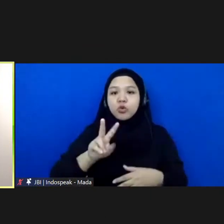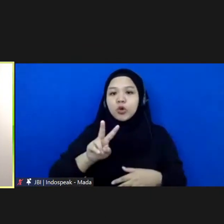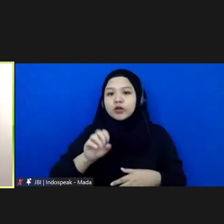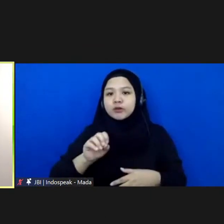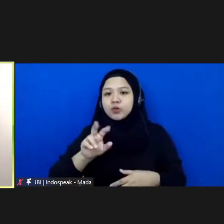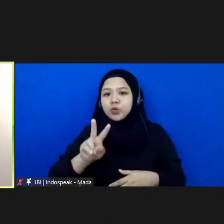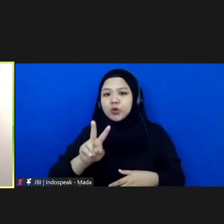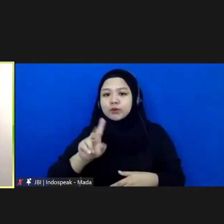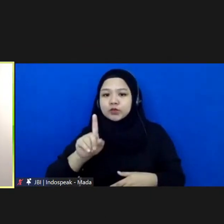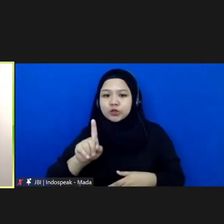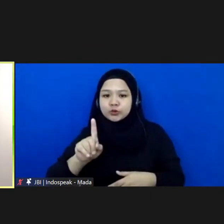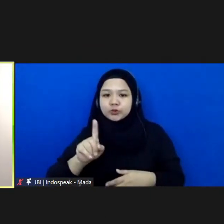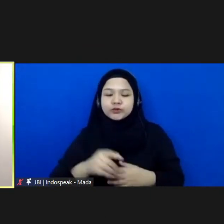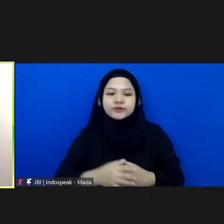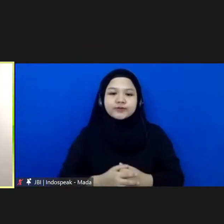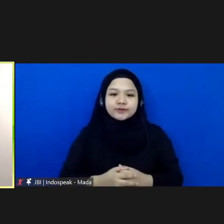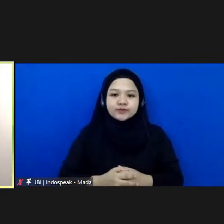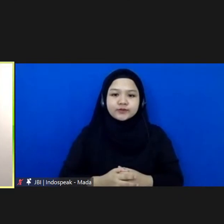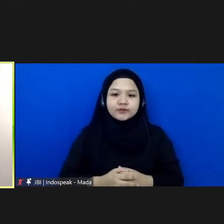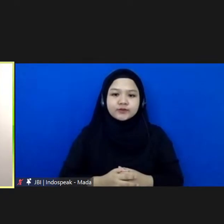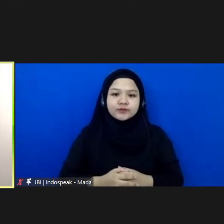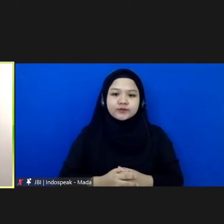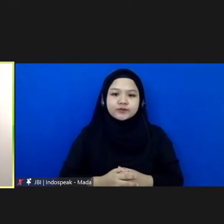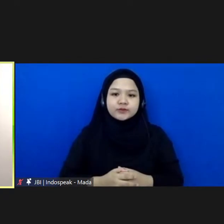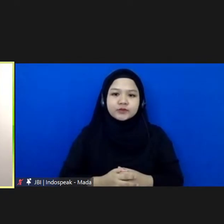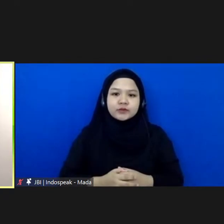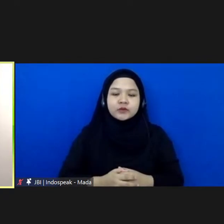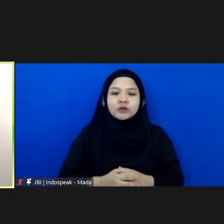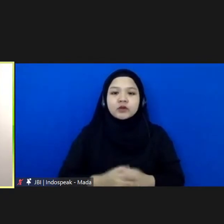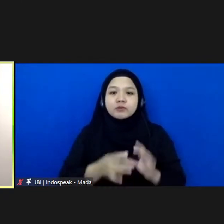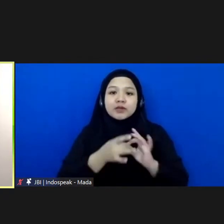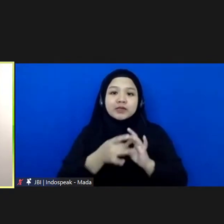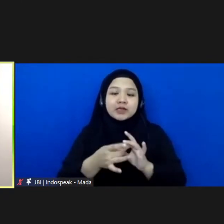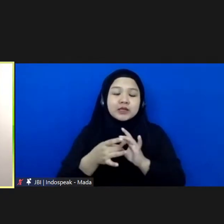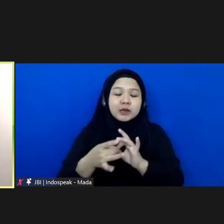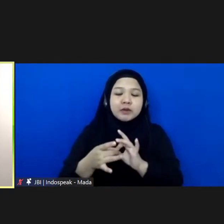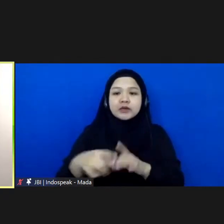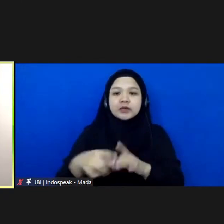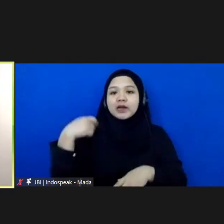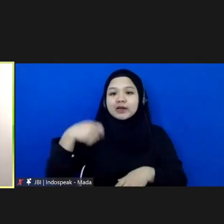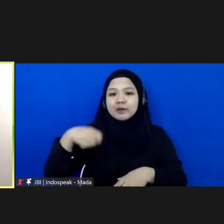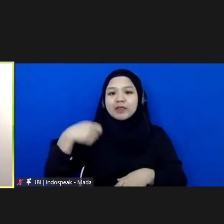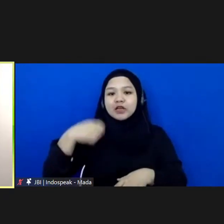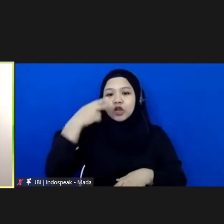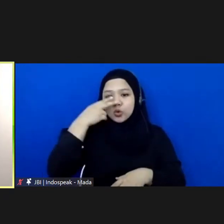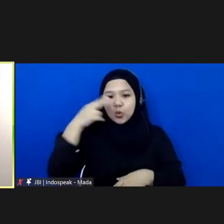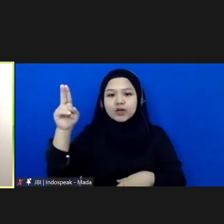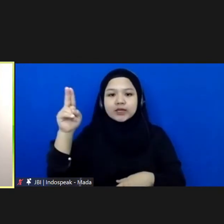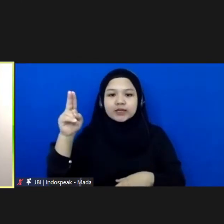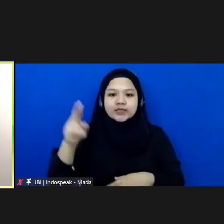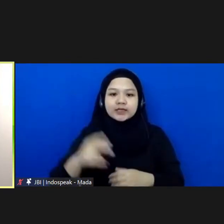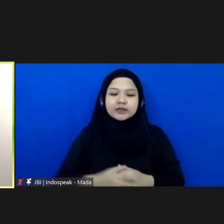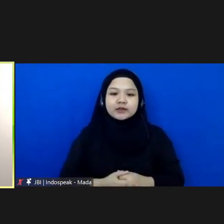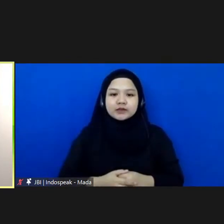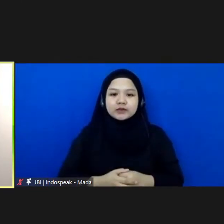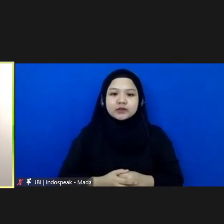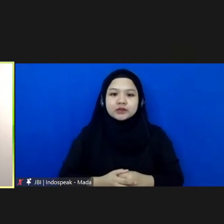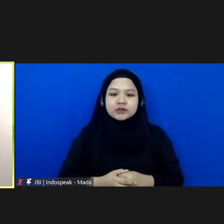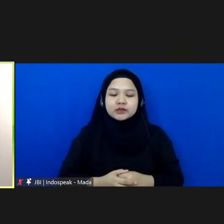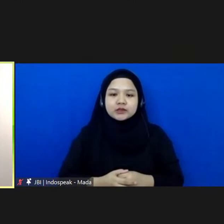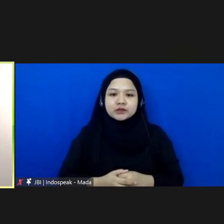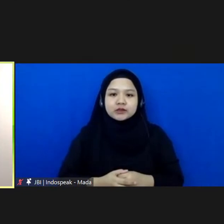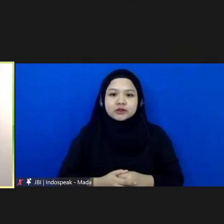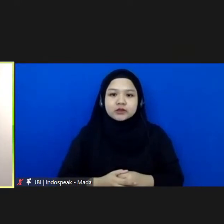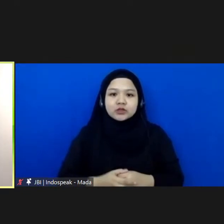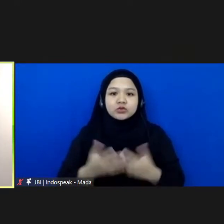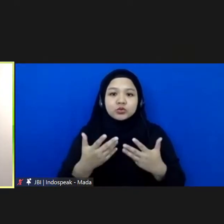foreign ministers on the 7th of July. This support, in addition to Australian support